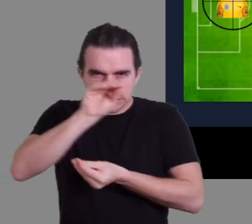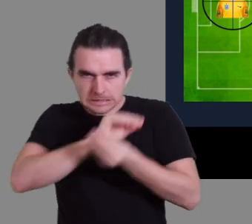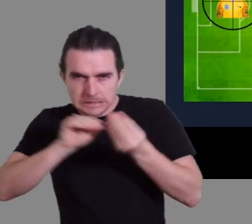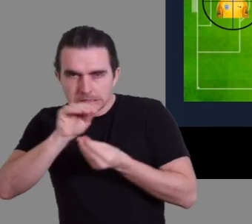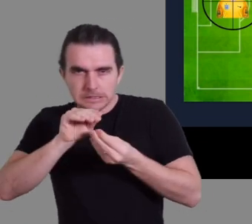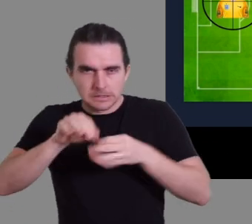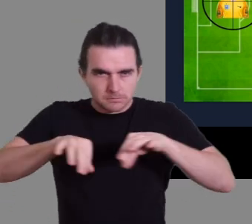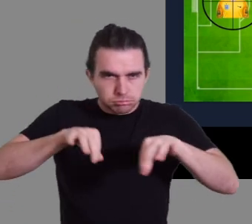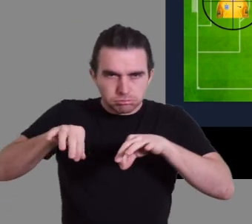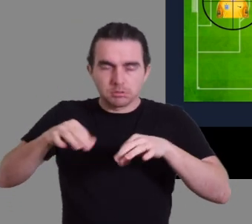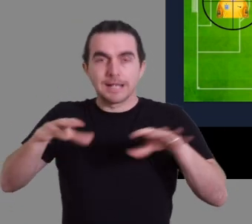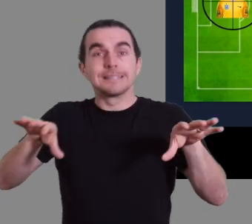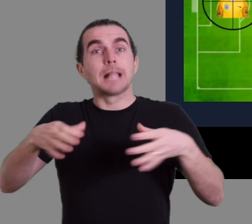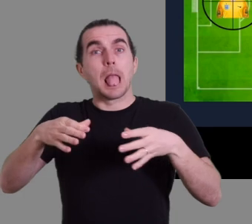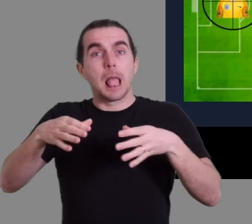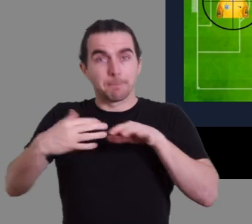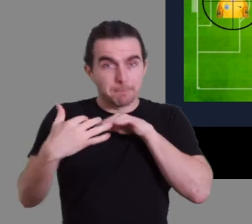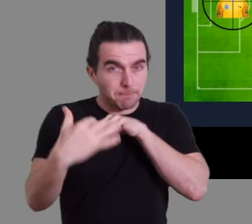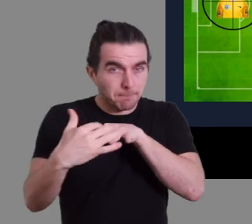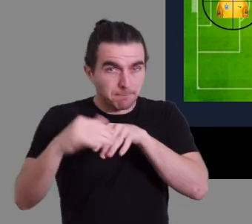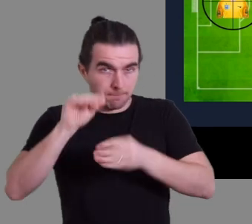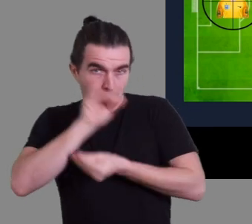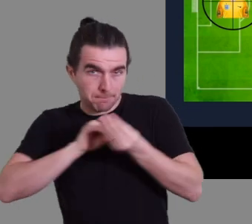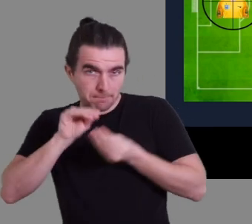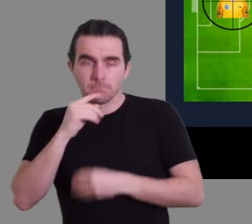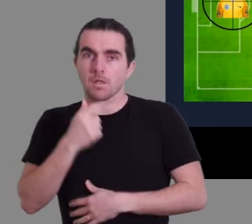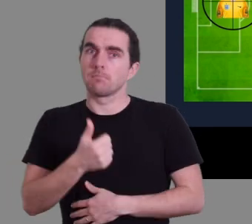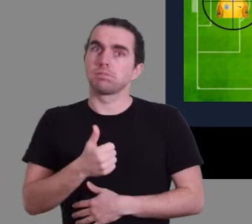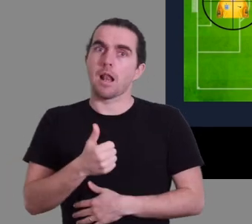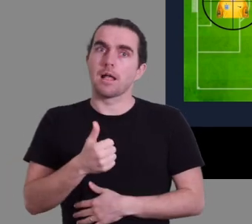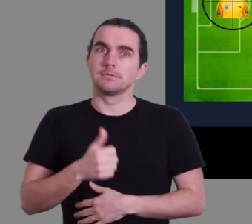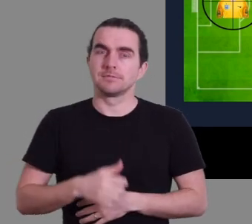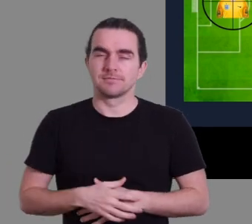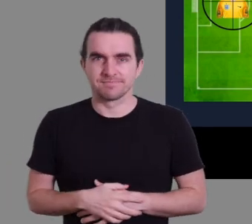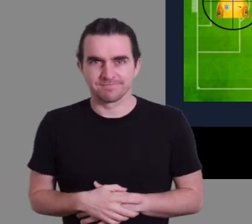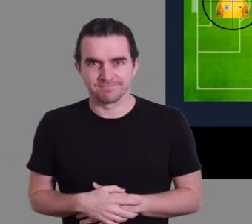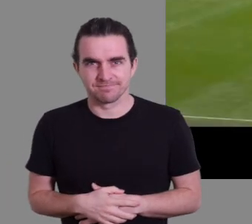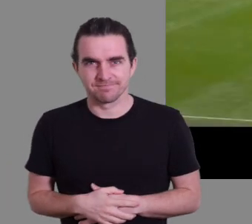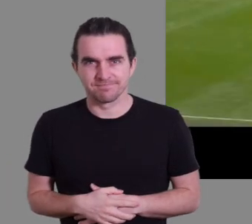tactics is going to shape the team tactics as well. Yeah, brilliant.